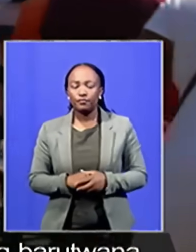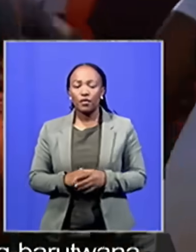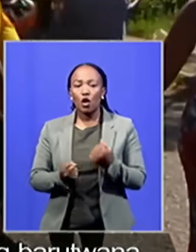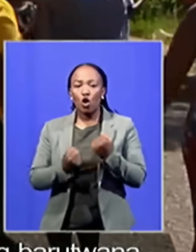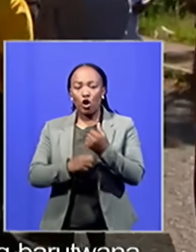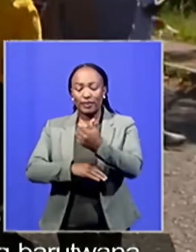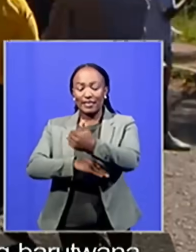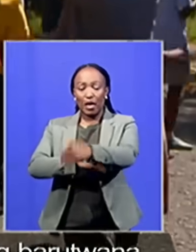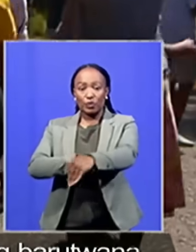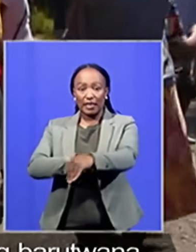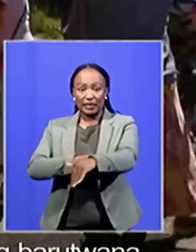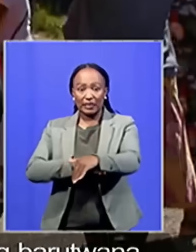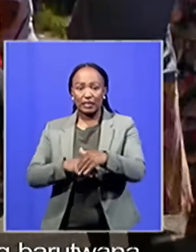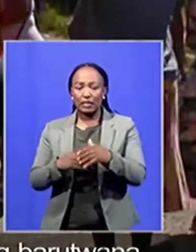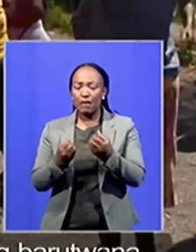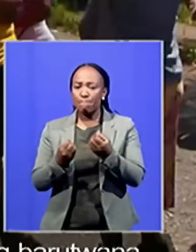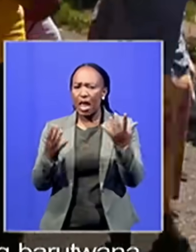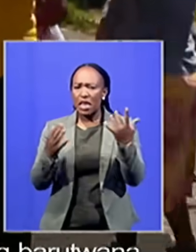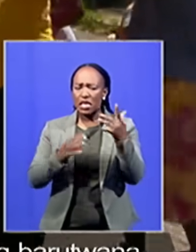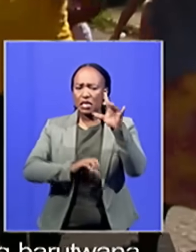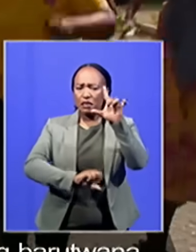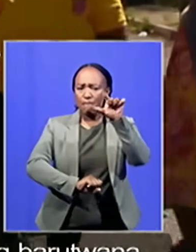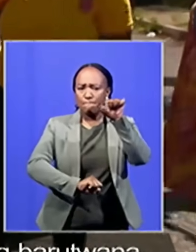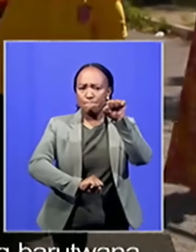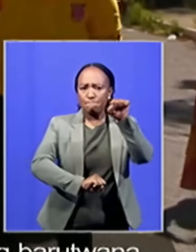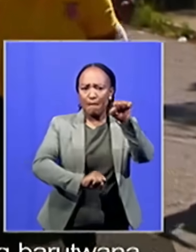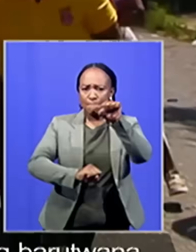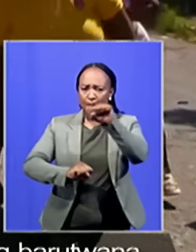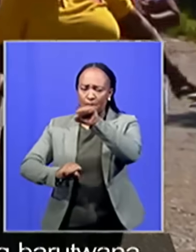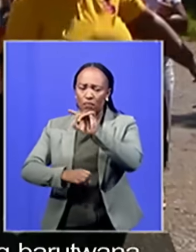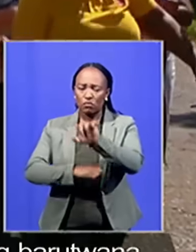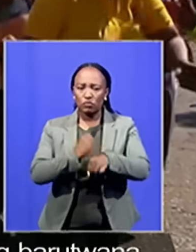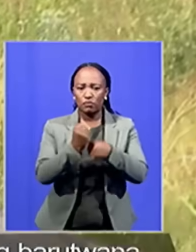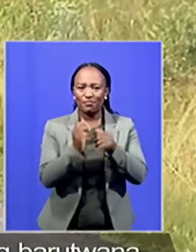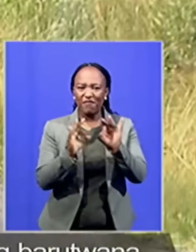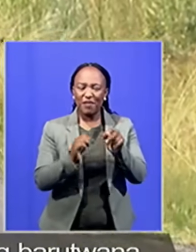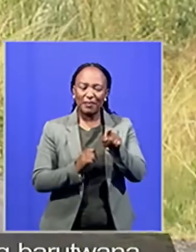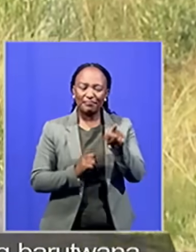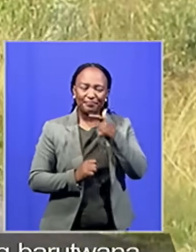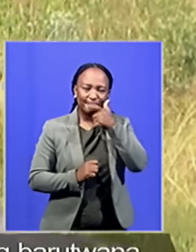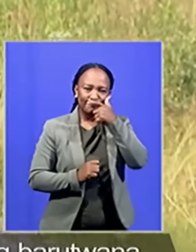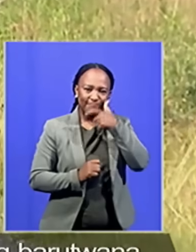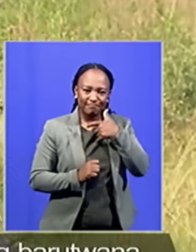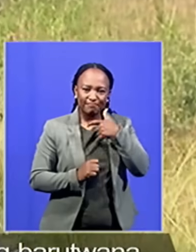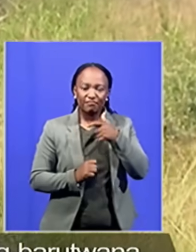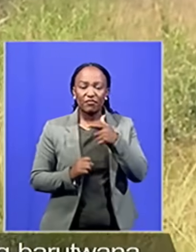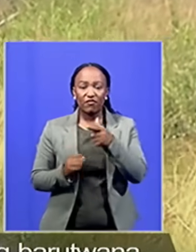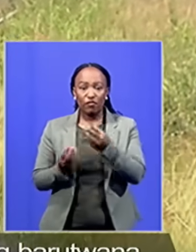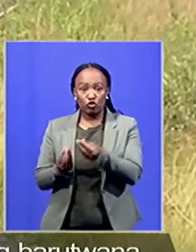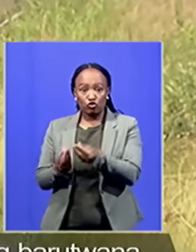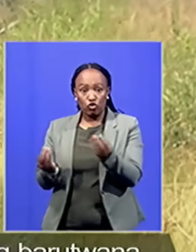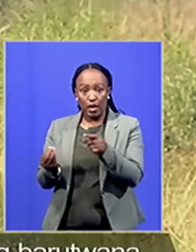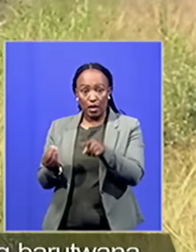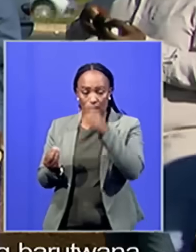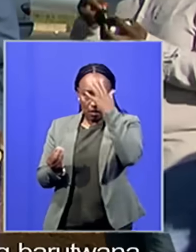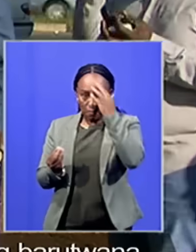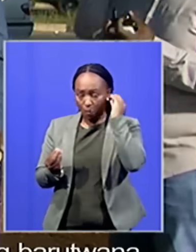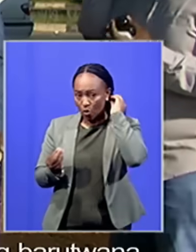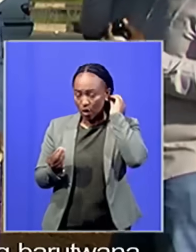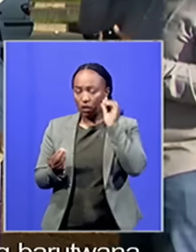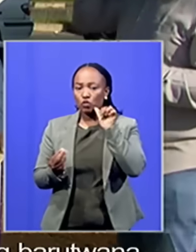mekgatlo dipalangwang tsa setjhaba ine e piketa ho tshehetsa malapa a bohlokong. Tshebeletso ya bofifi ya bana ba hlokaetseng e tla tshwara